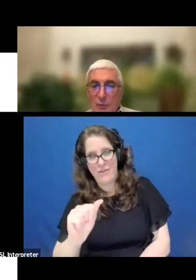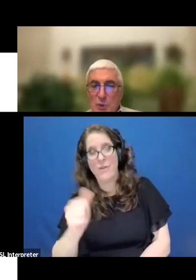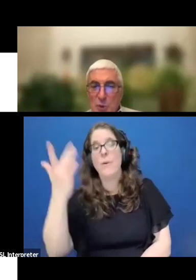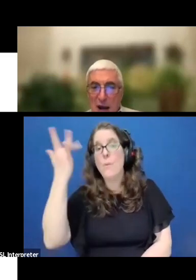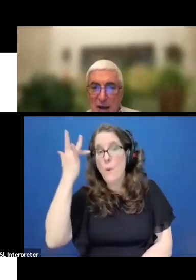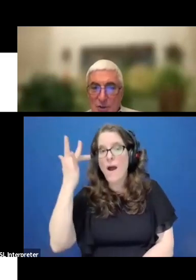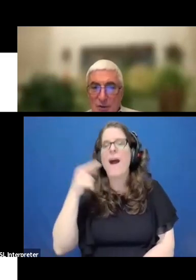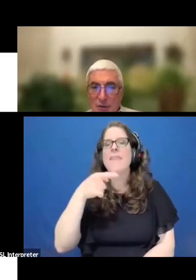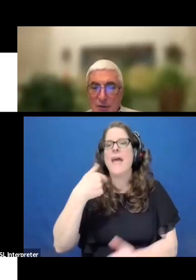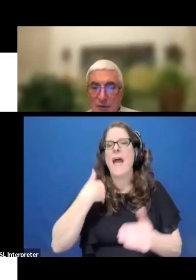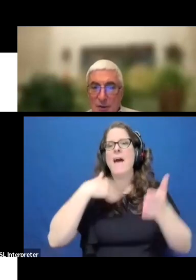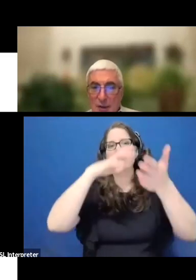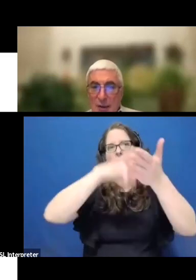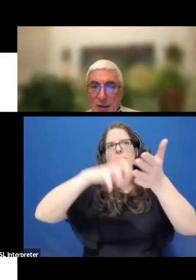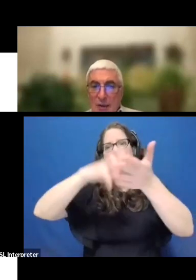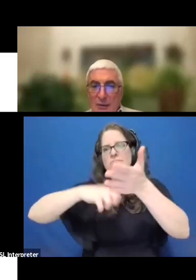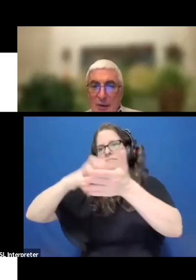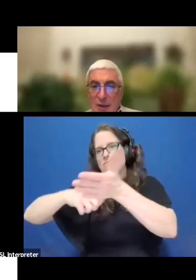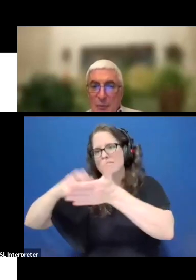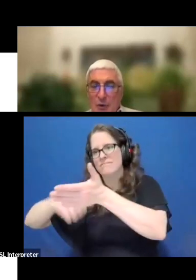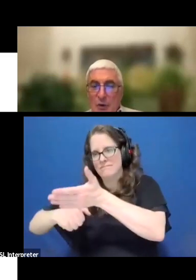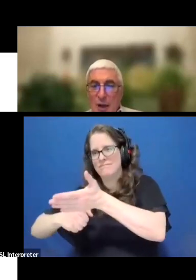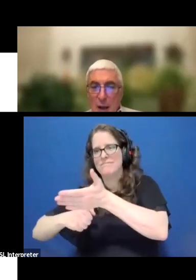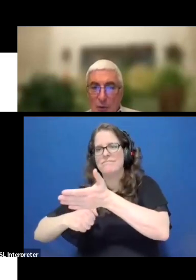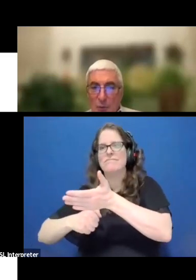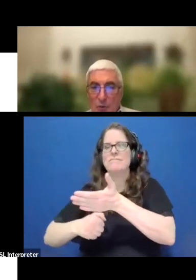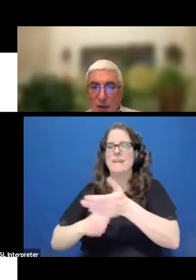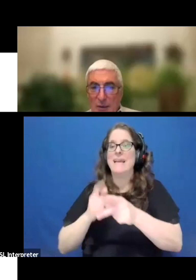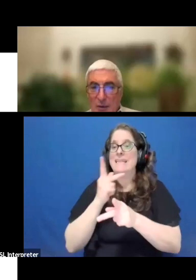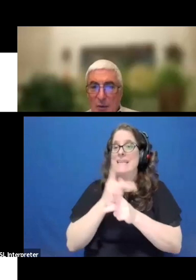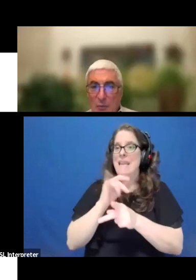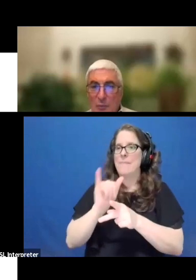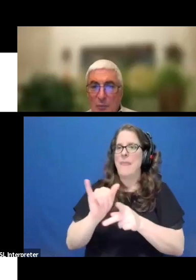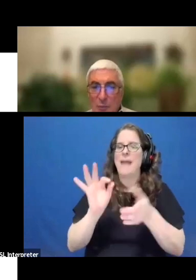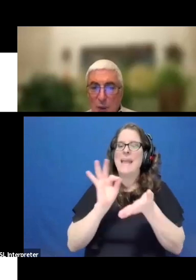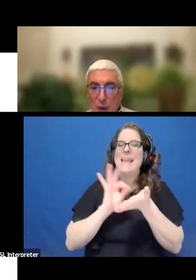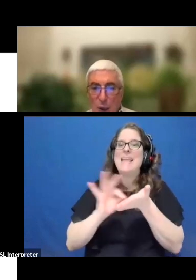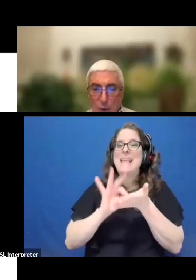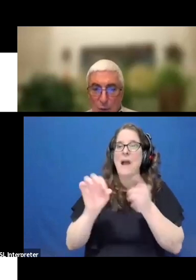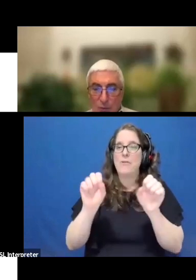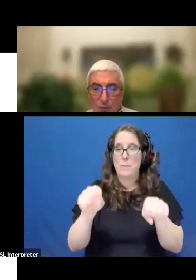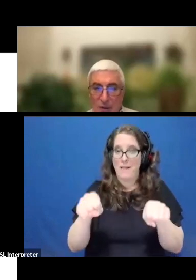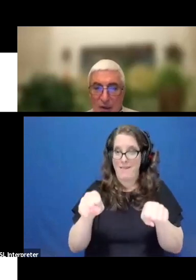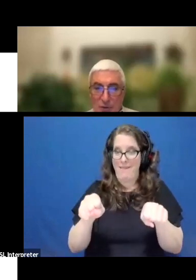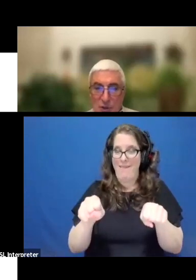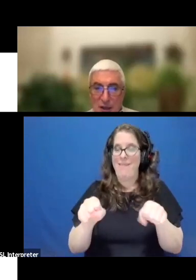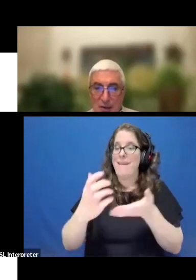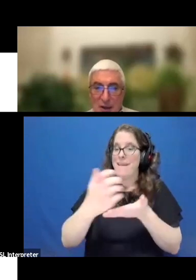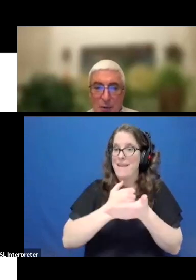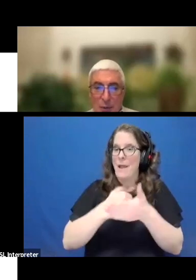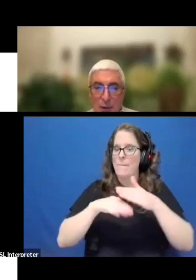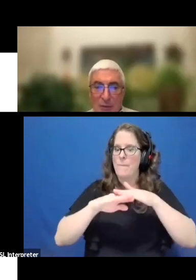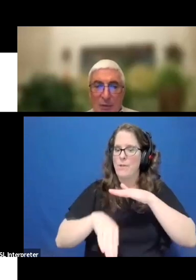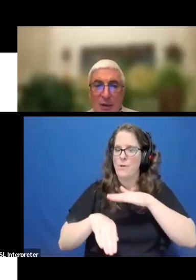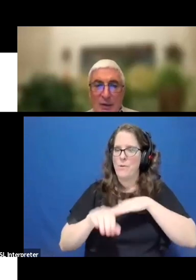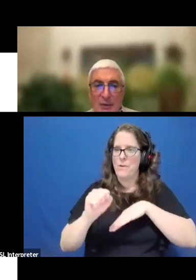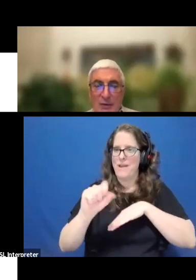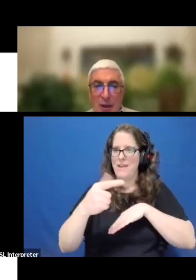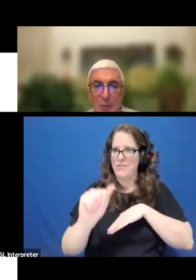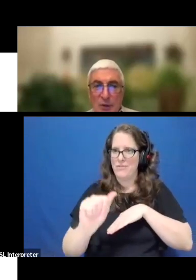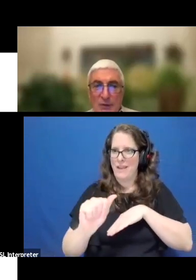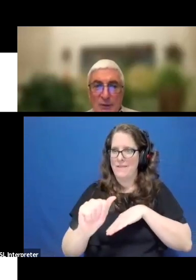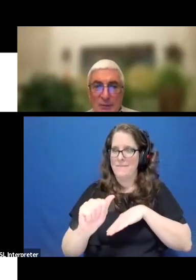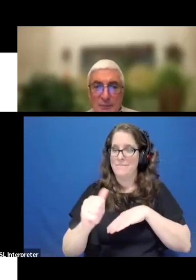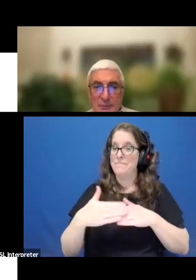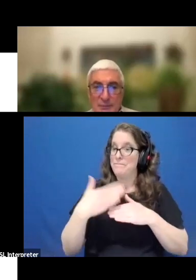enough subtractions to keep their countable income below the SGA dollar amount. Next